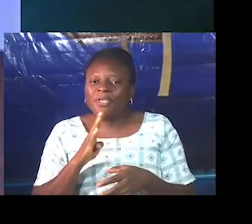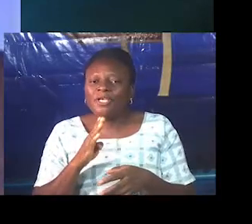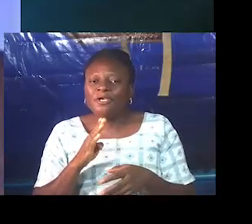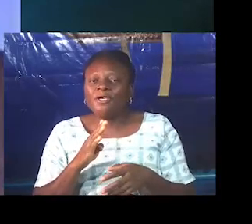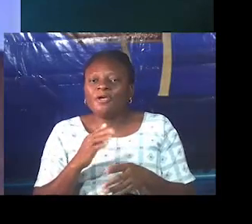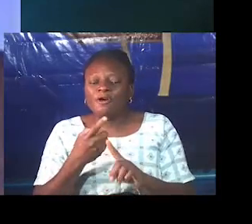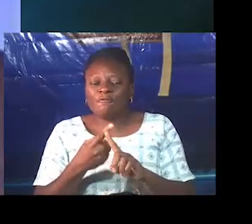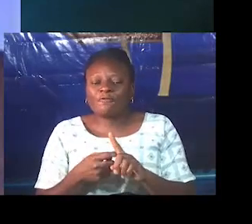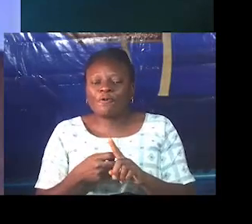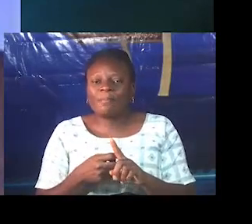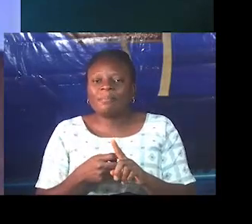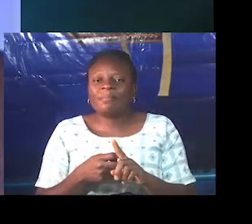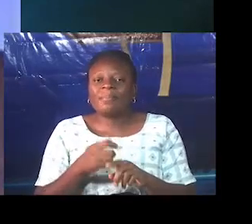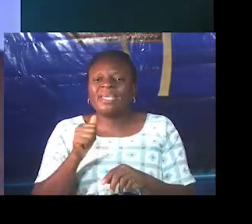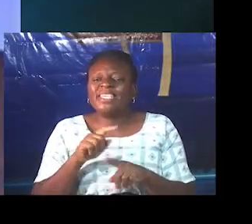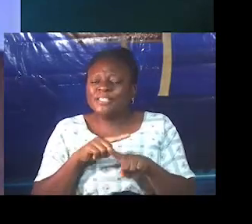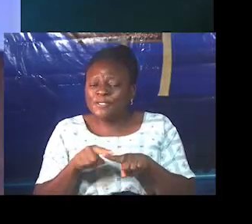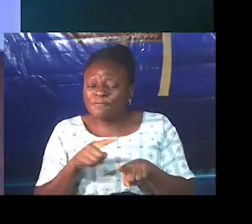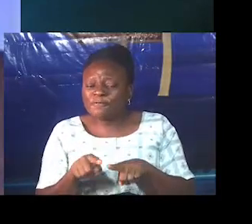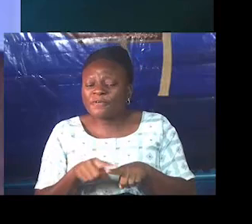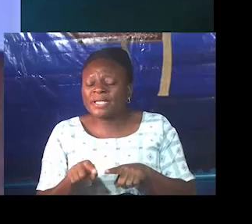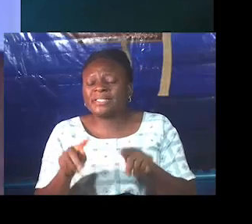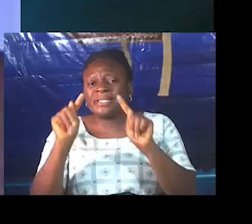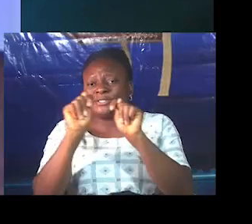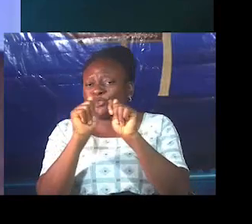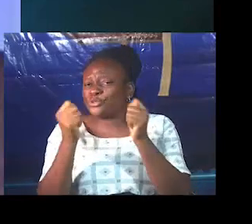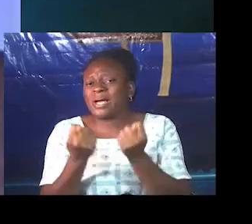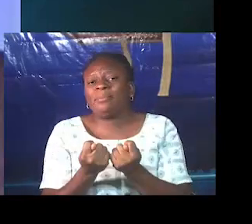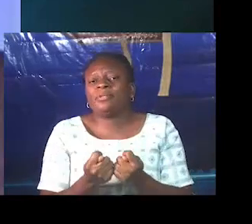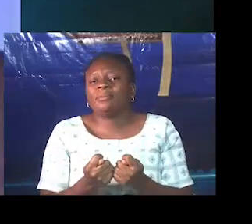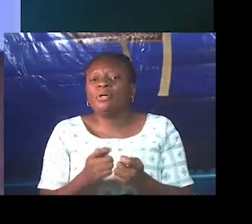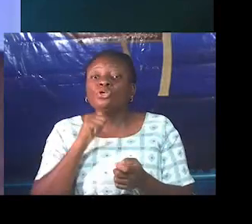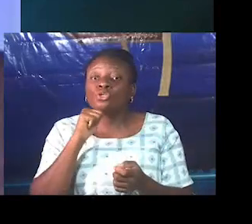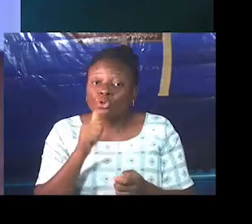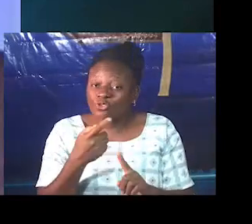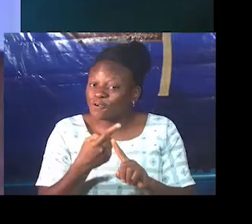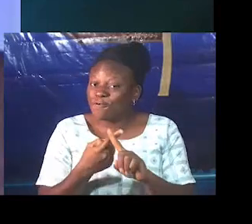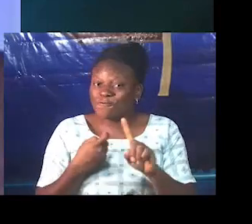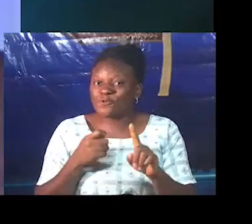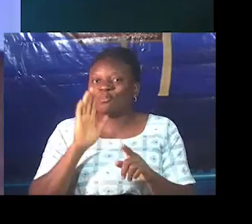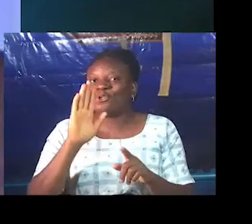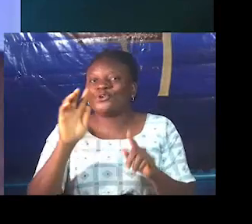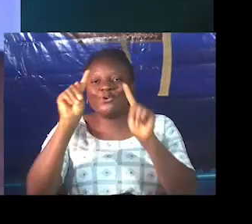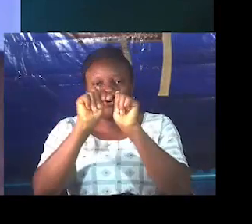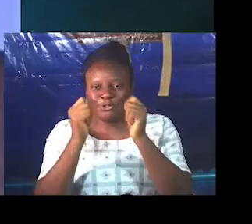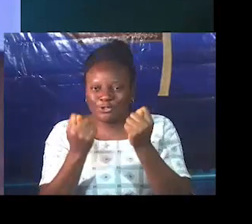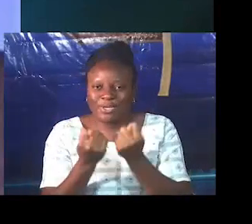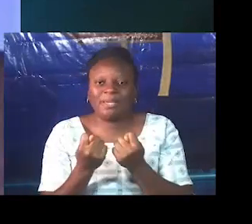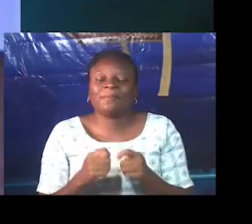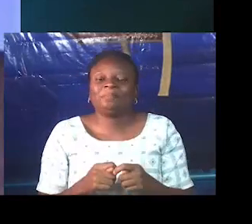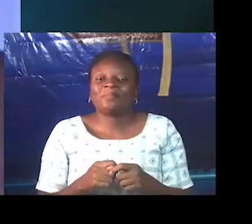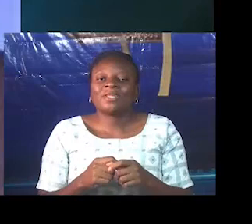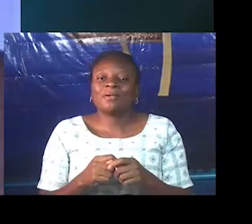established that on this note, we will now begin to go on and look at how to discern